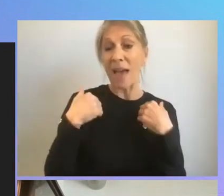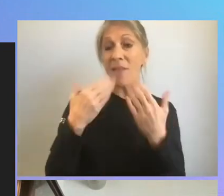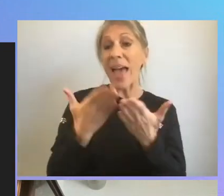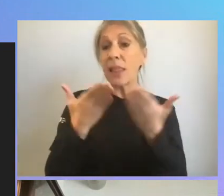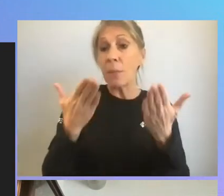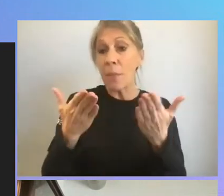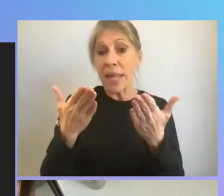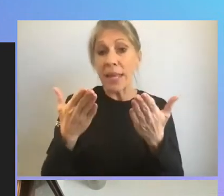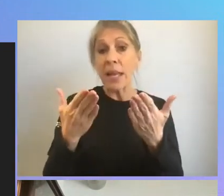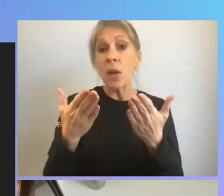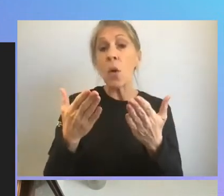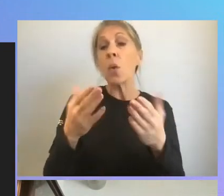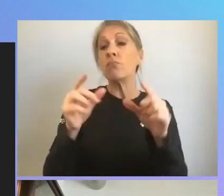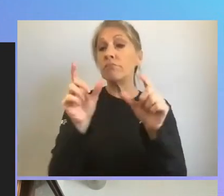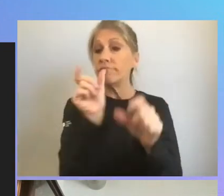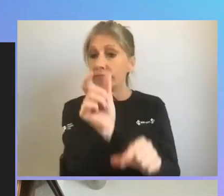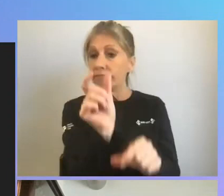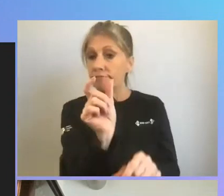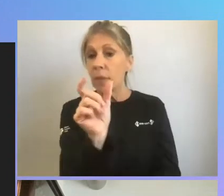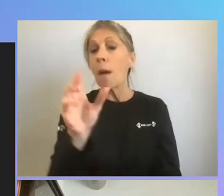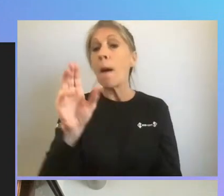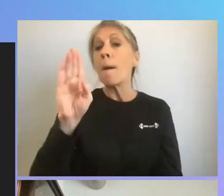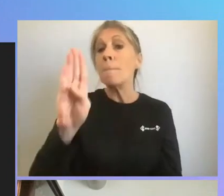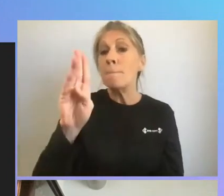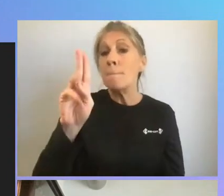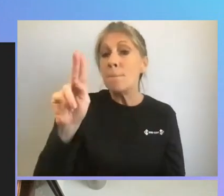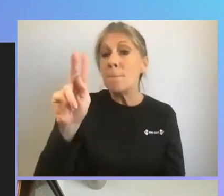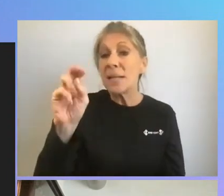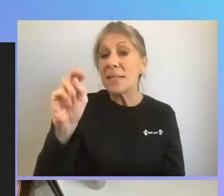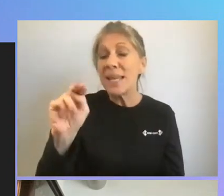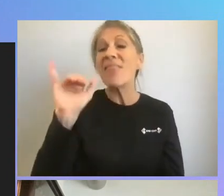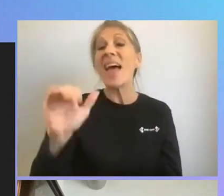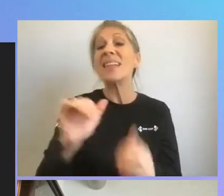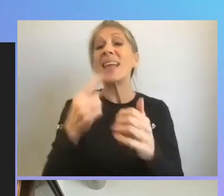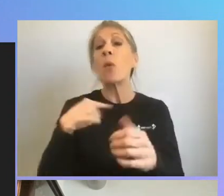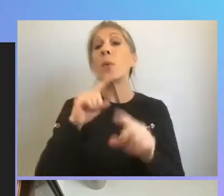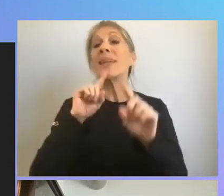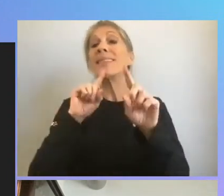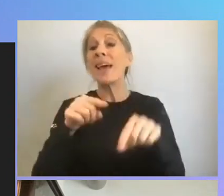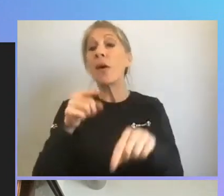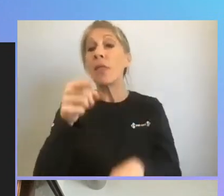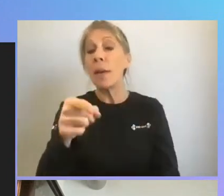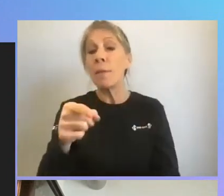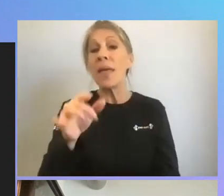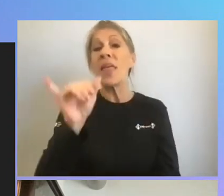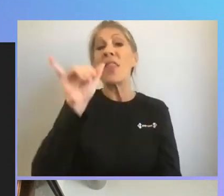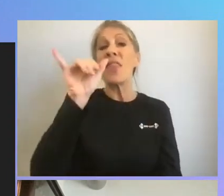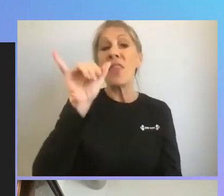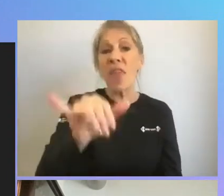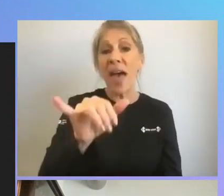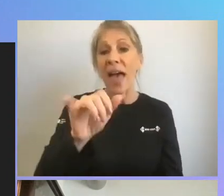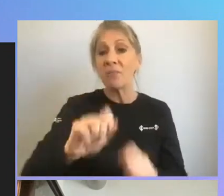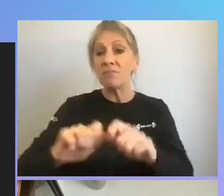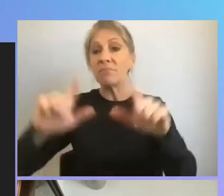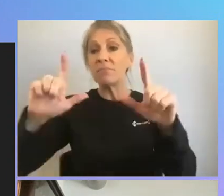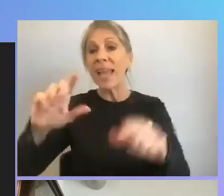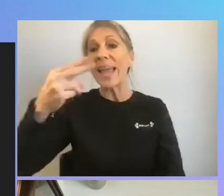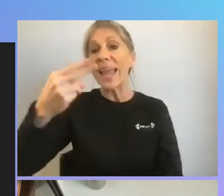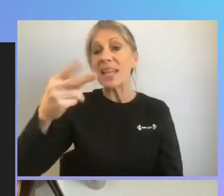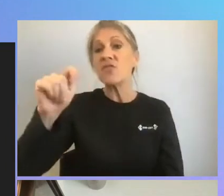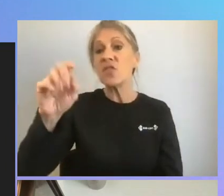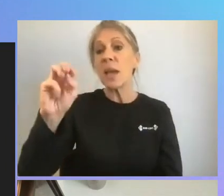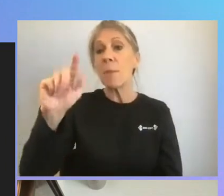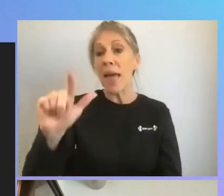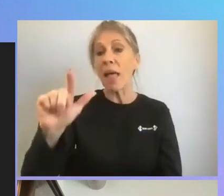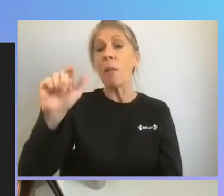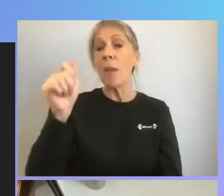with the value of button. So that's how we tell Axe linter, hey, my custom button component ends up rendering a HTML button. And linter